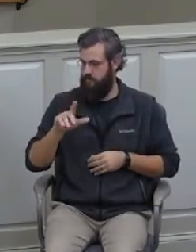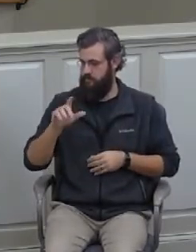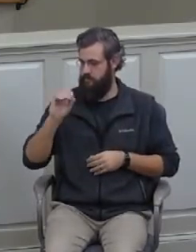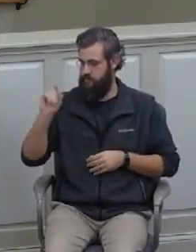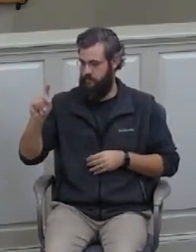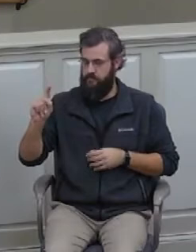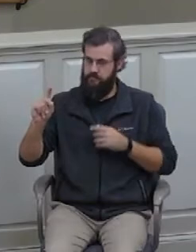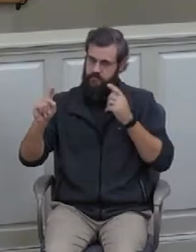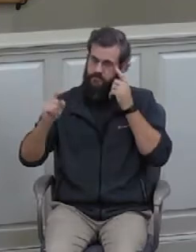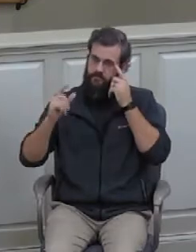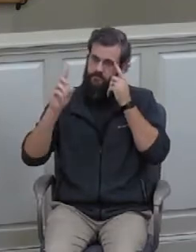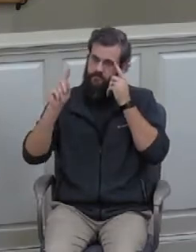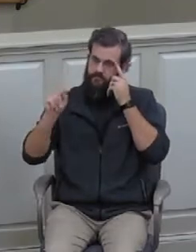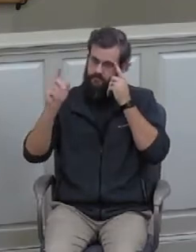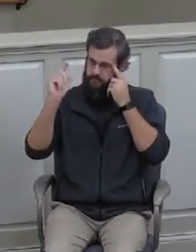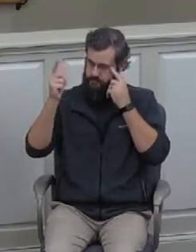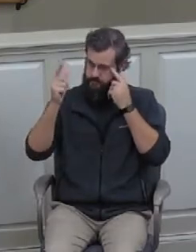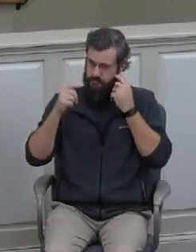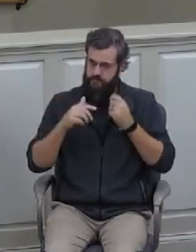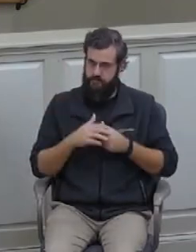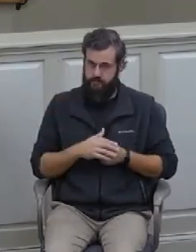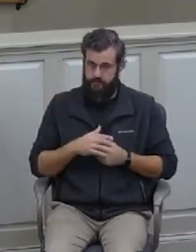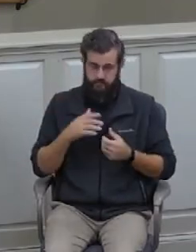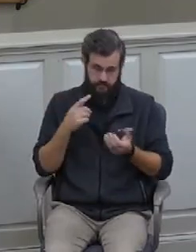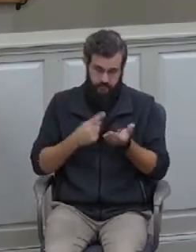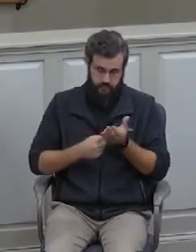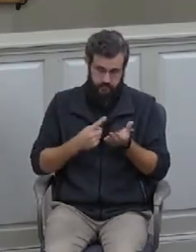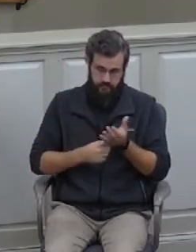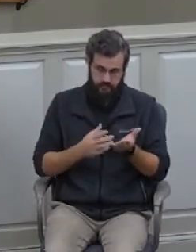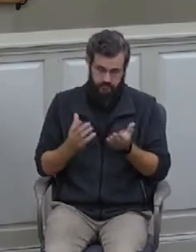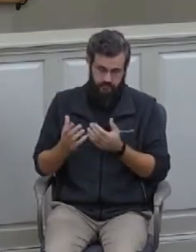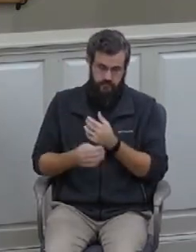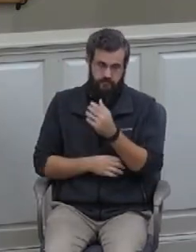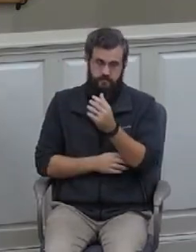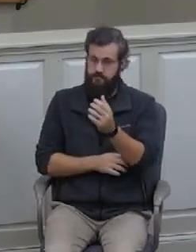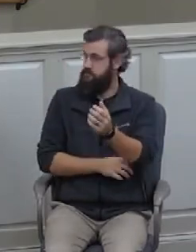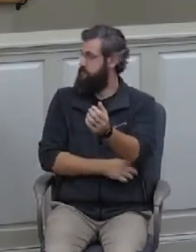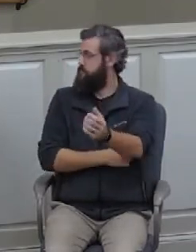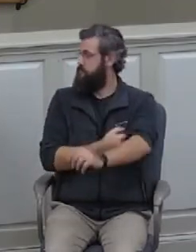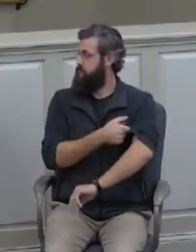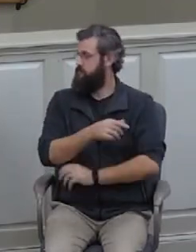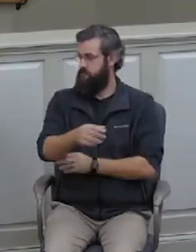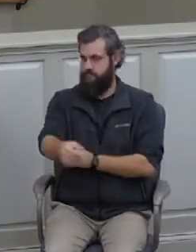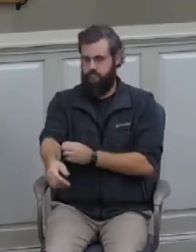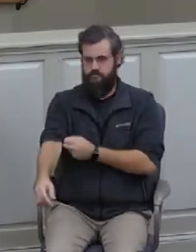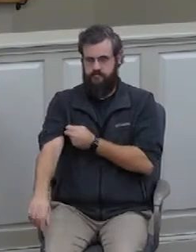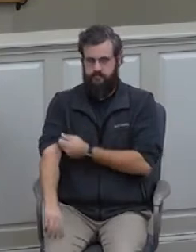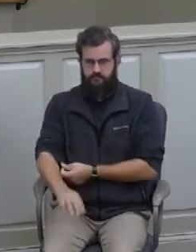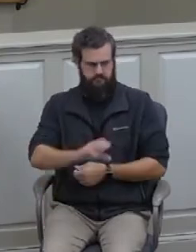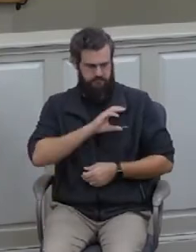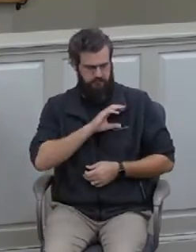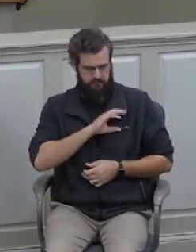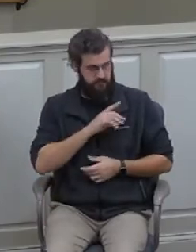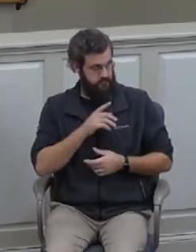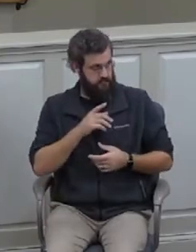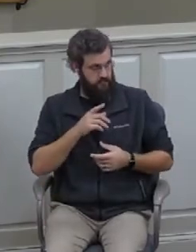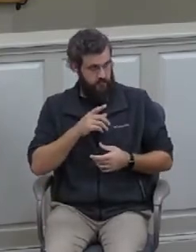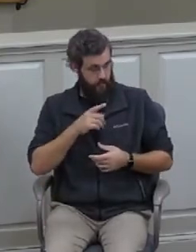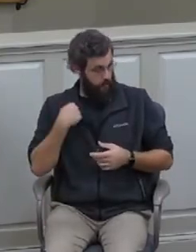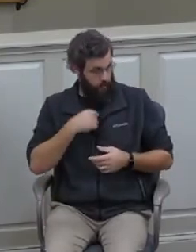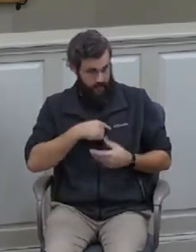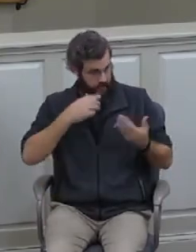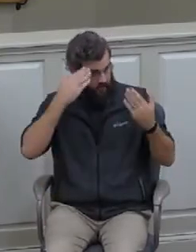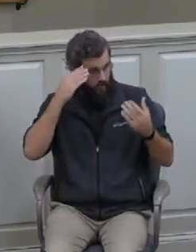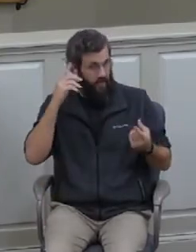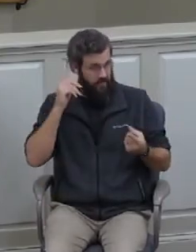2019-11-2501. Second. Thank you, sir. Thank you, ma'am. Discussion? Is that something, I mean, we just couldn't tell that until we got into it. Is that one of